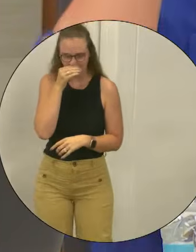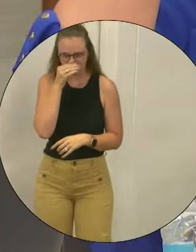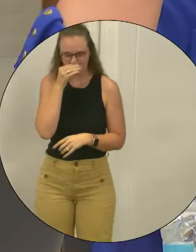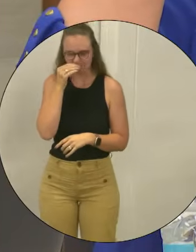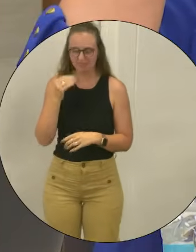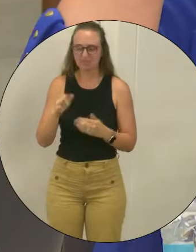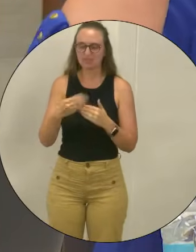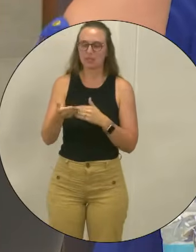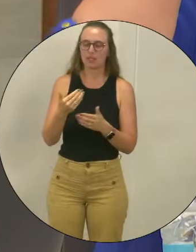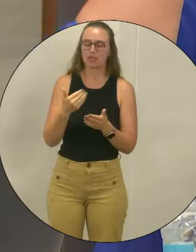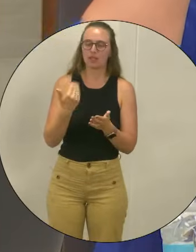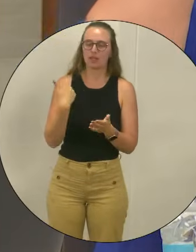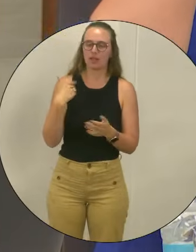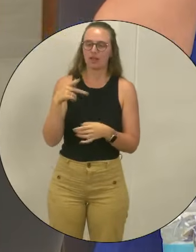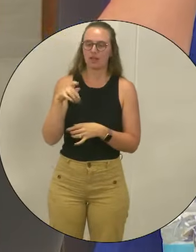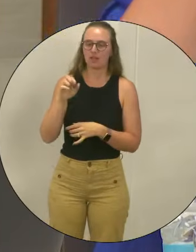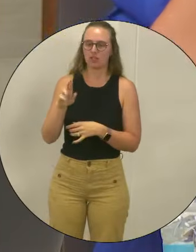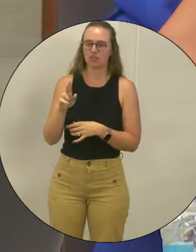Next up, we have Ms. Beer.